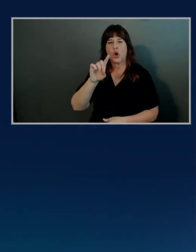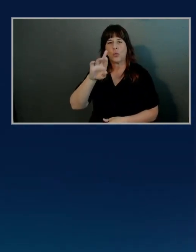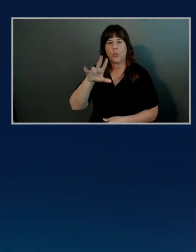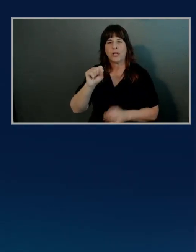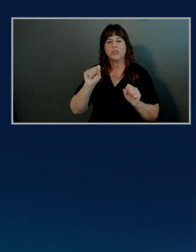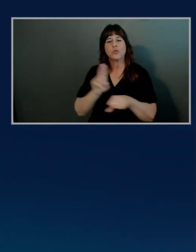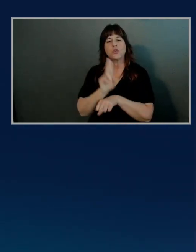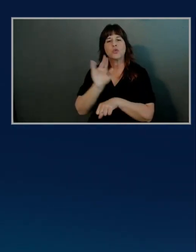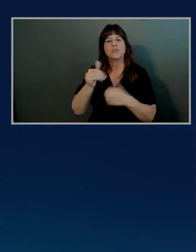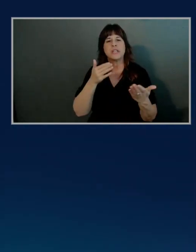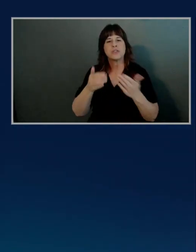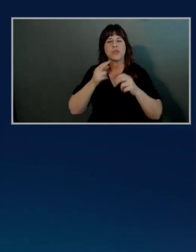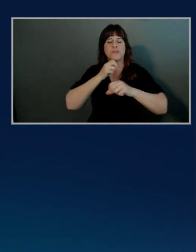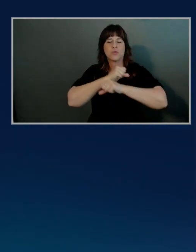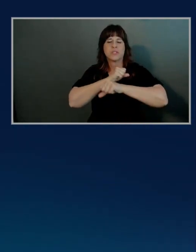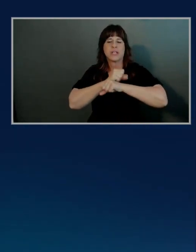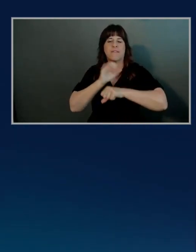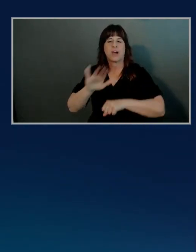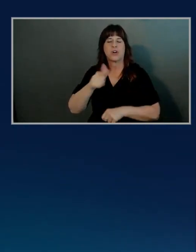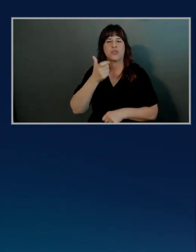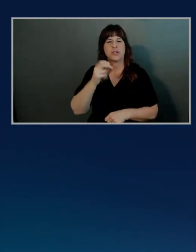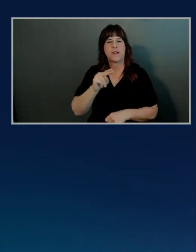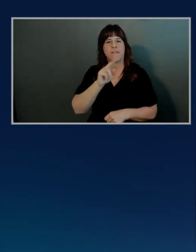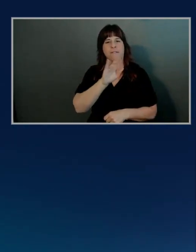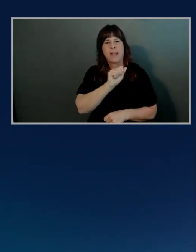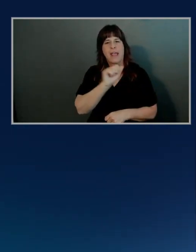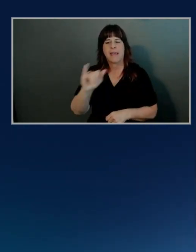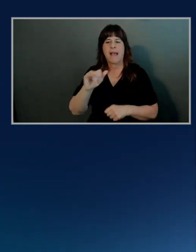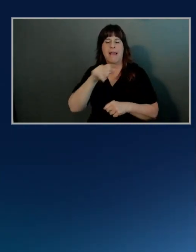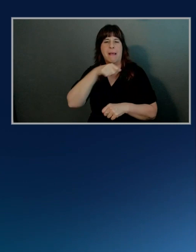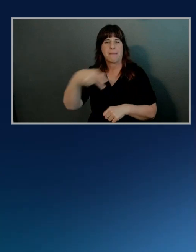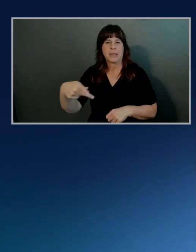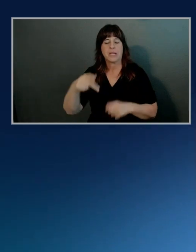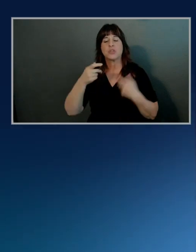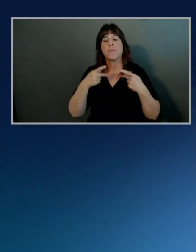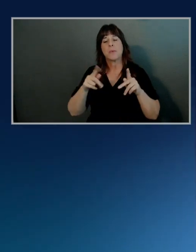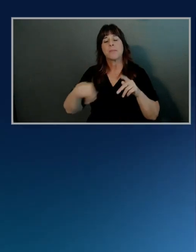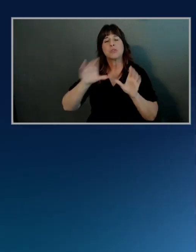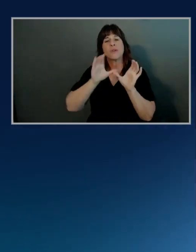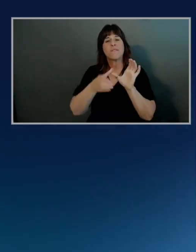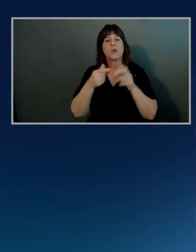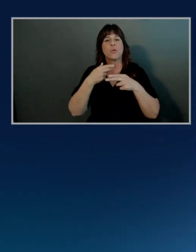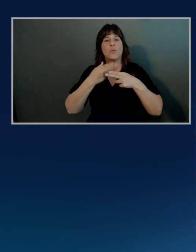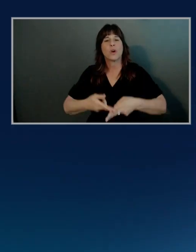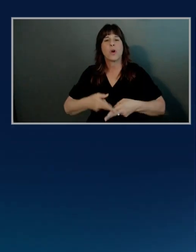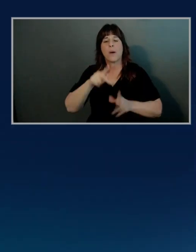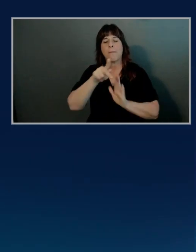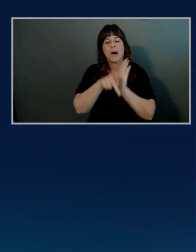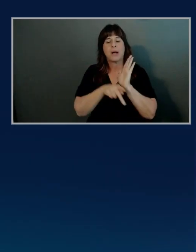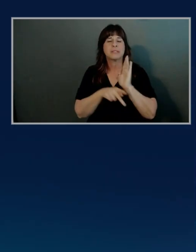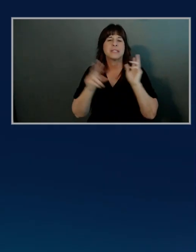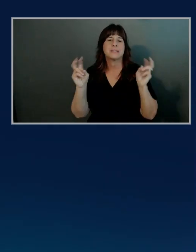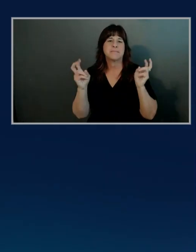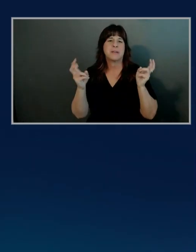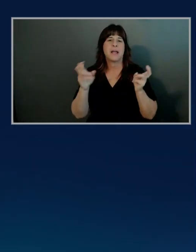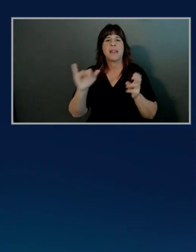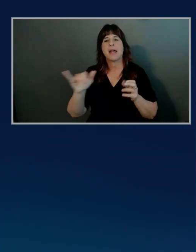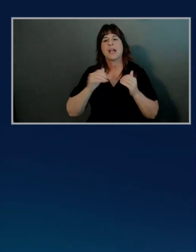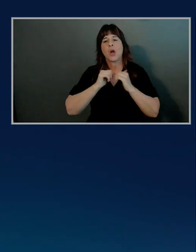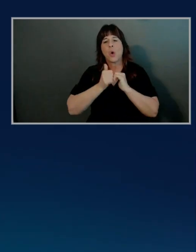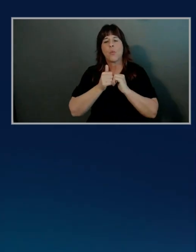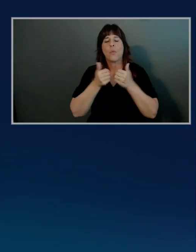to safeguard your generative AI applications. It allows you to configure what we call policies, which is basically a way of